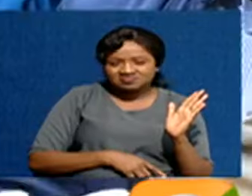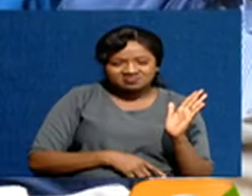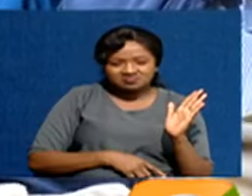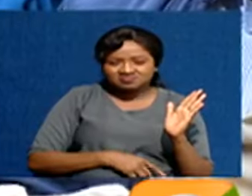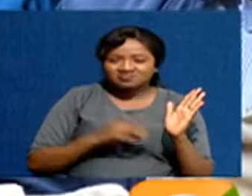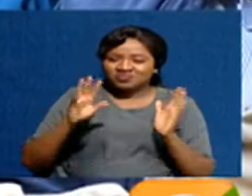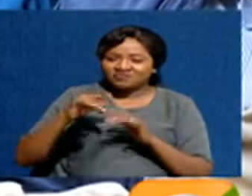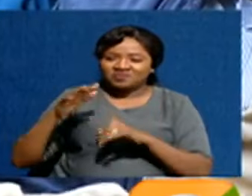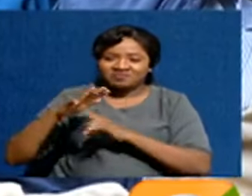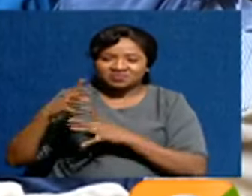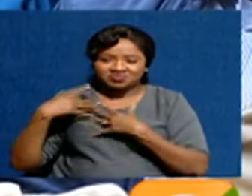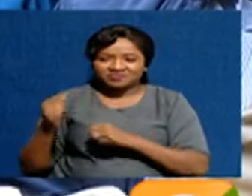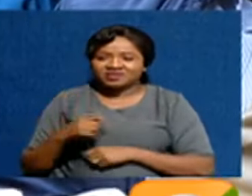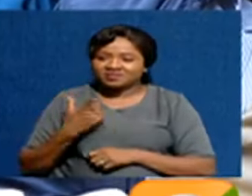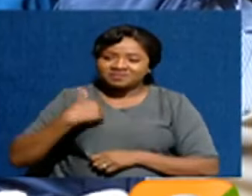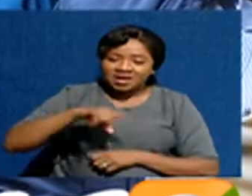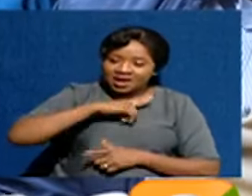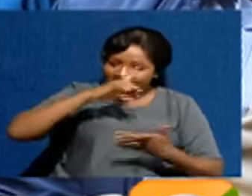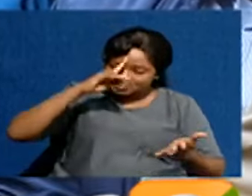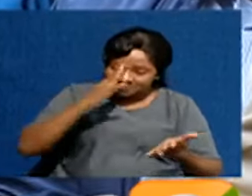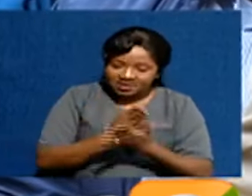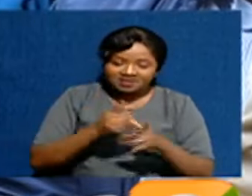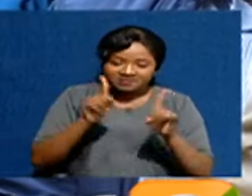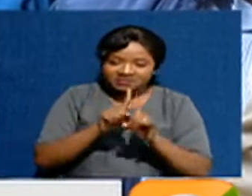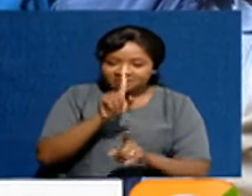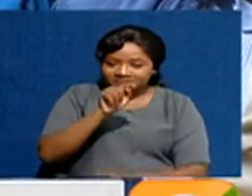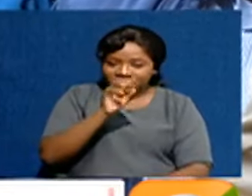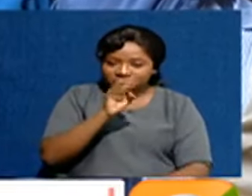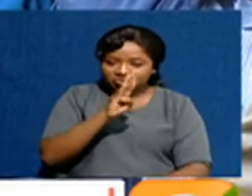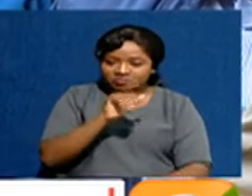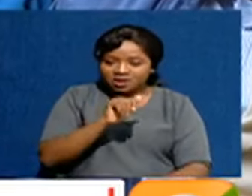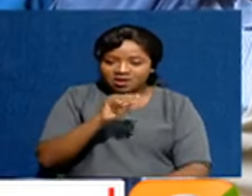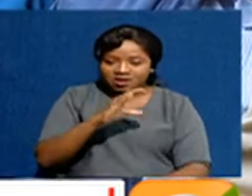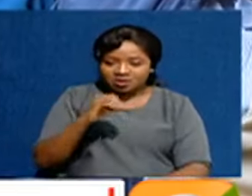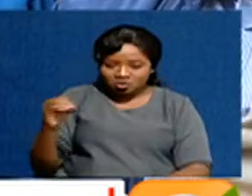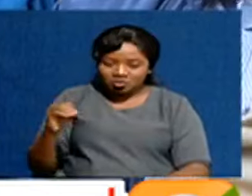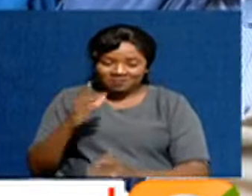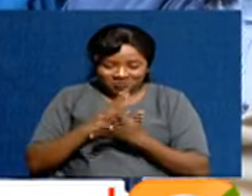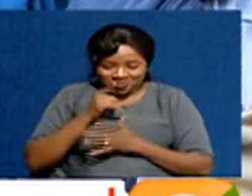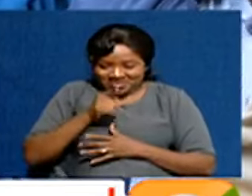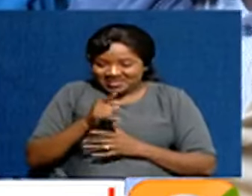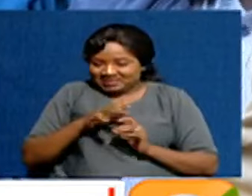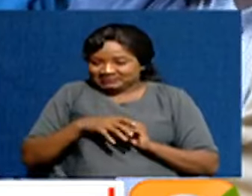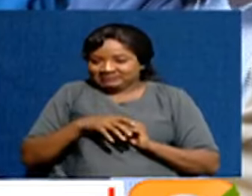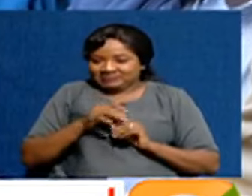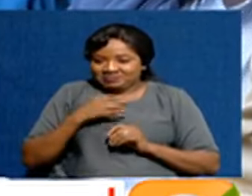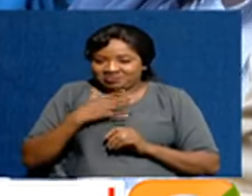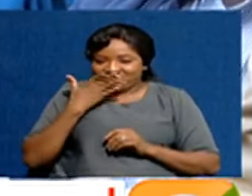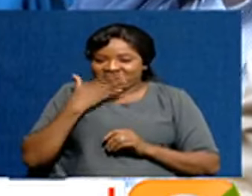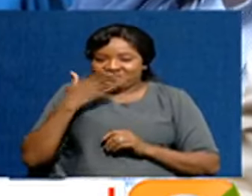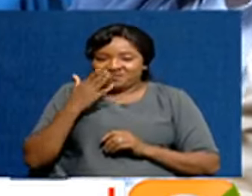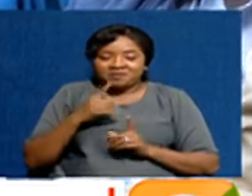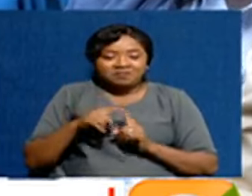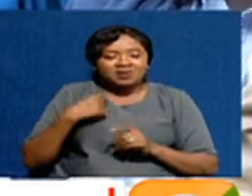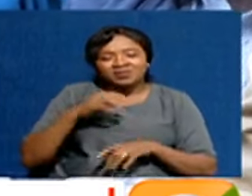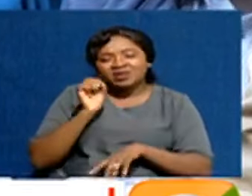Health. We believe that tobacco can also be a very emotive topic, and we strongly are recommending to the Ministry of